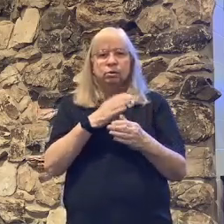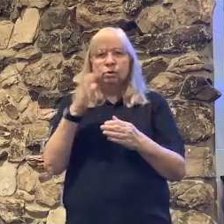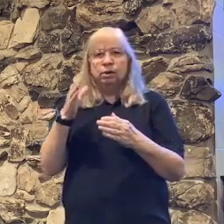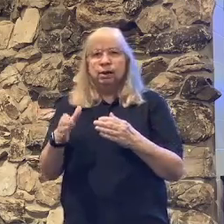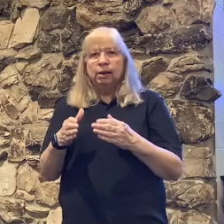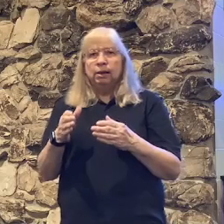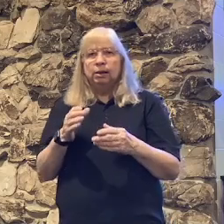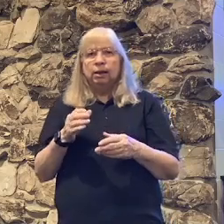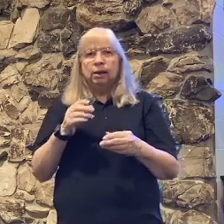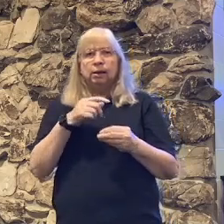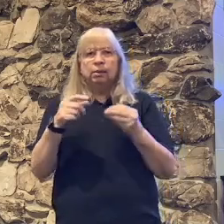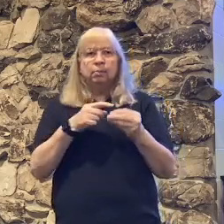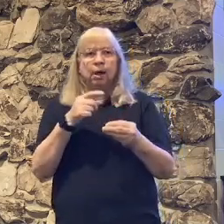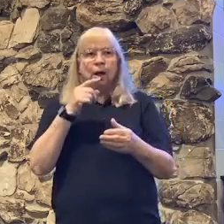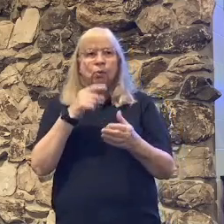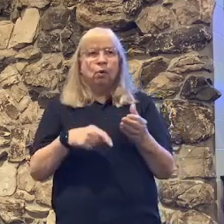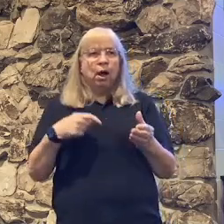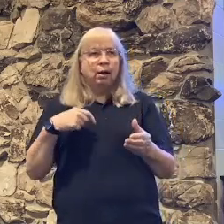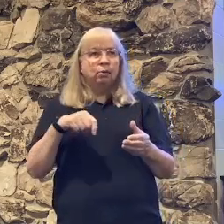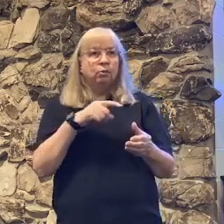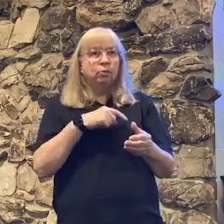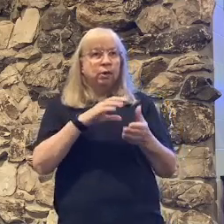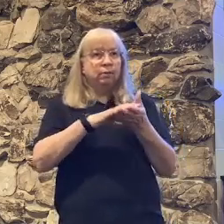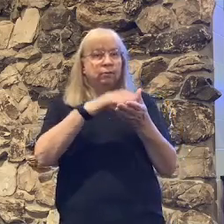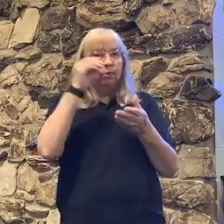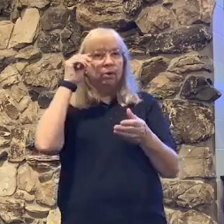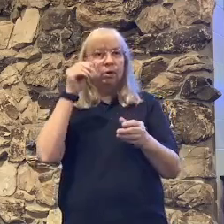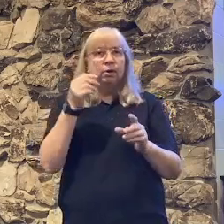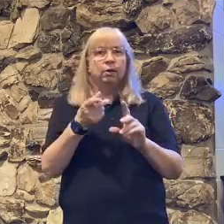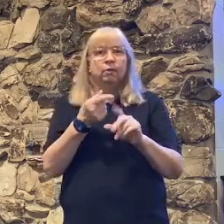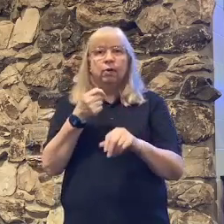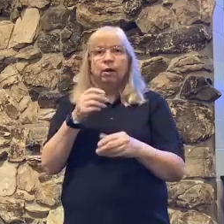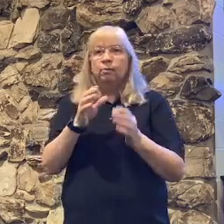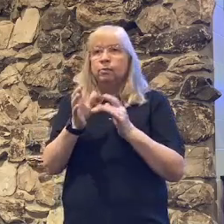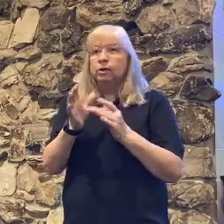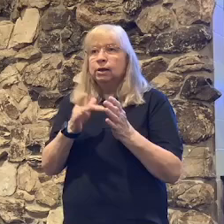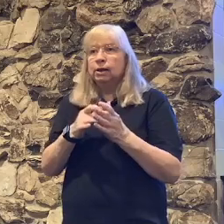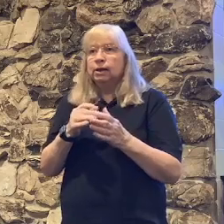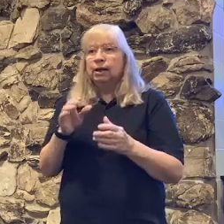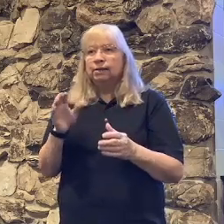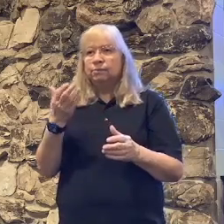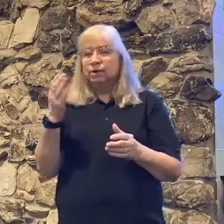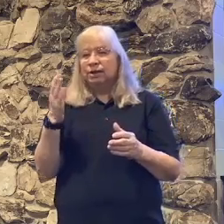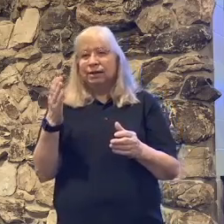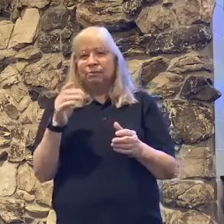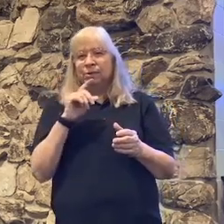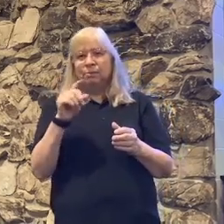it's about what we've learned from Jesus that seems to be forgotten.